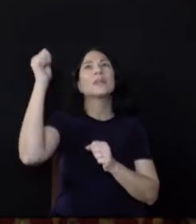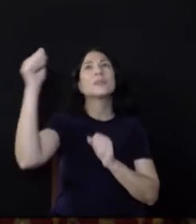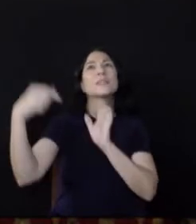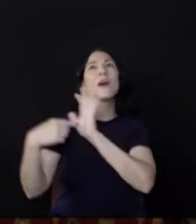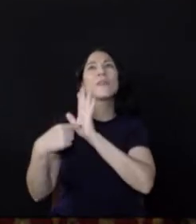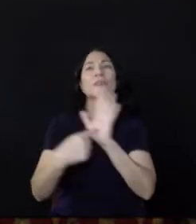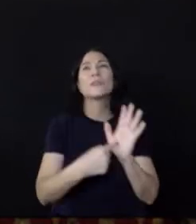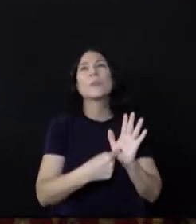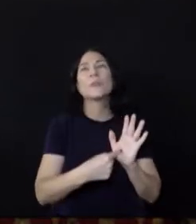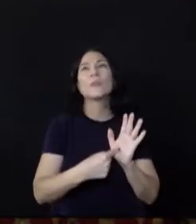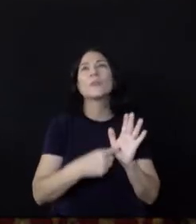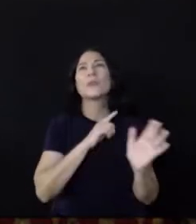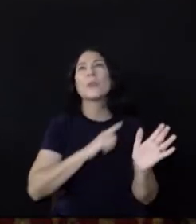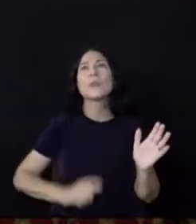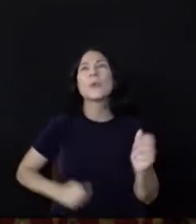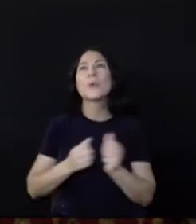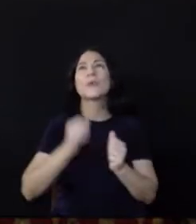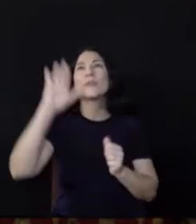Lord, in your mercy.